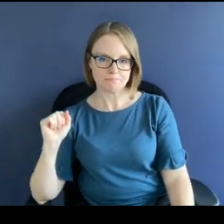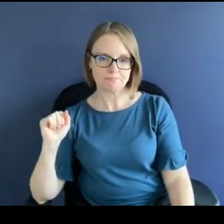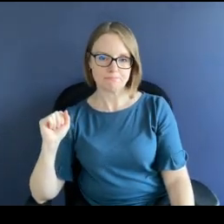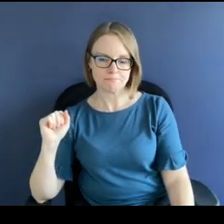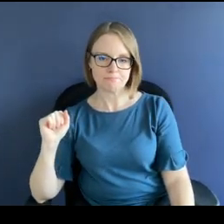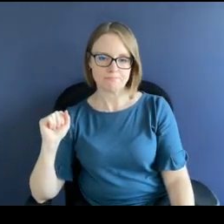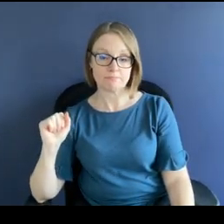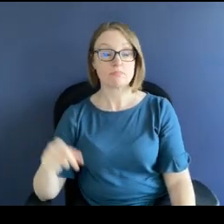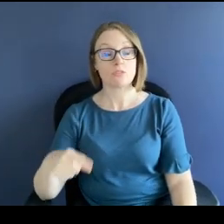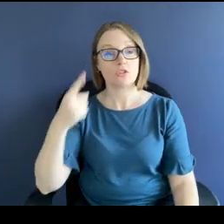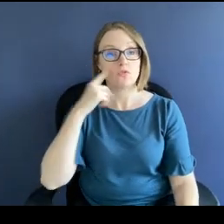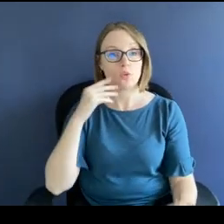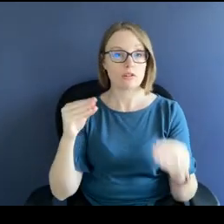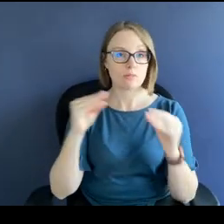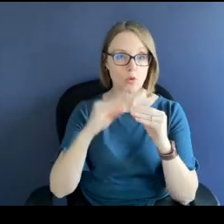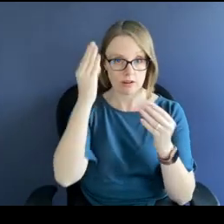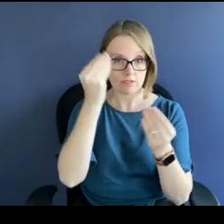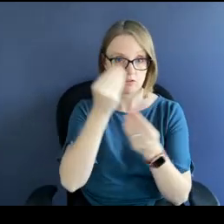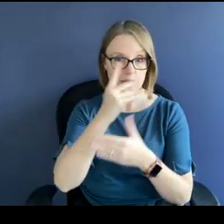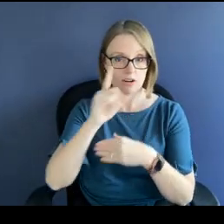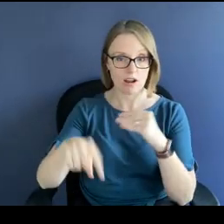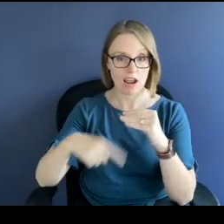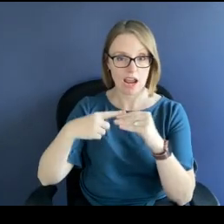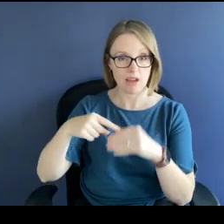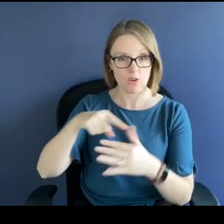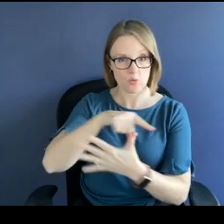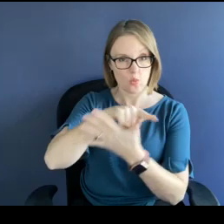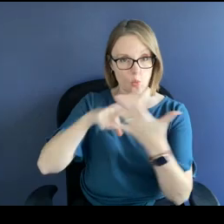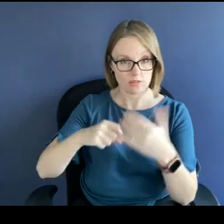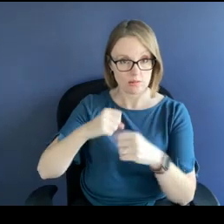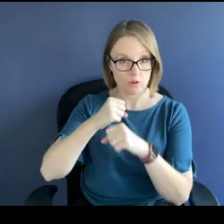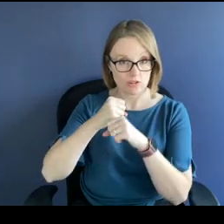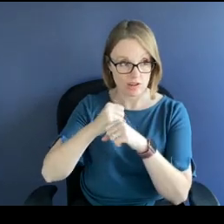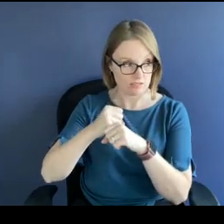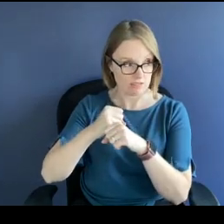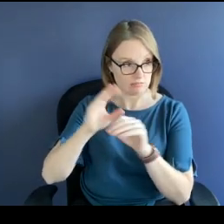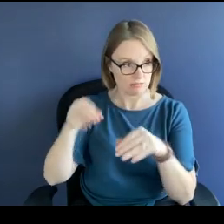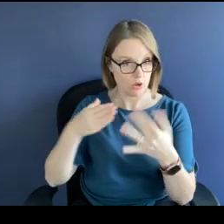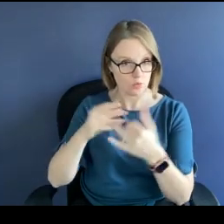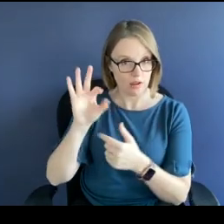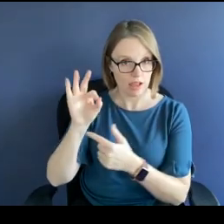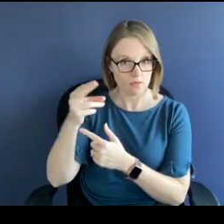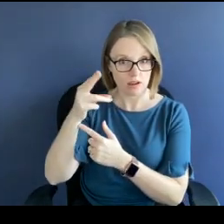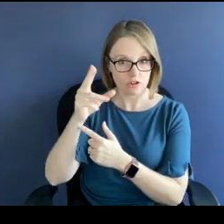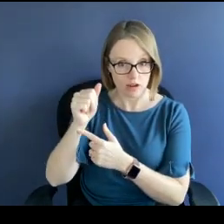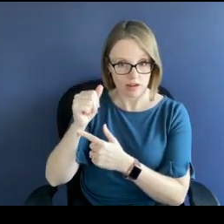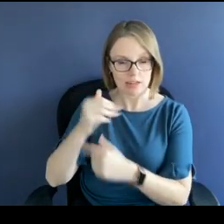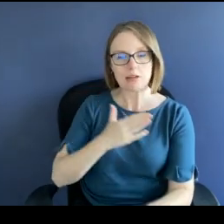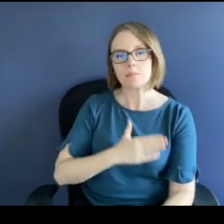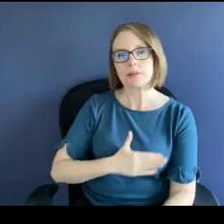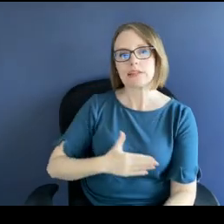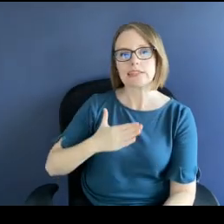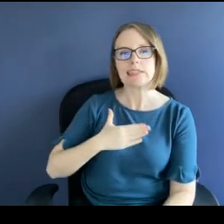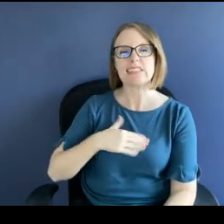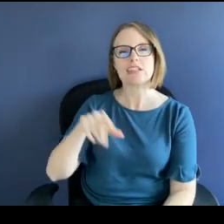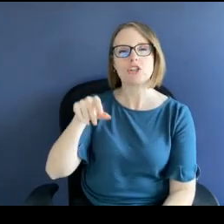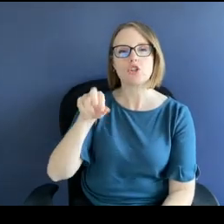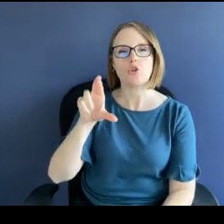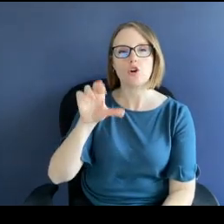For more information about the protections of the FHA, please scan this